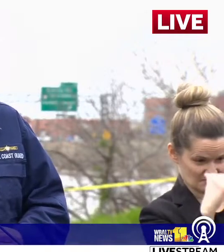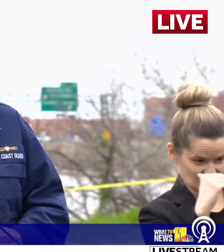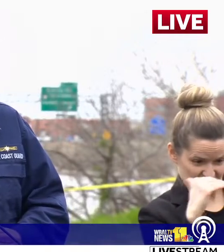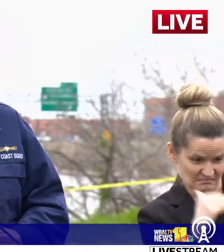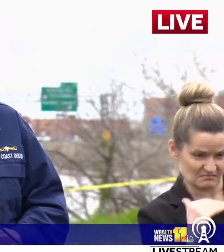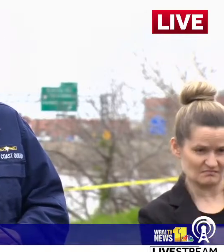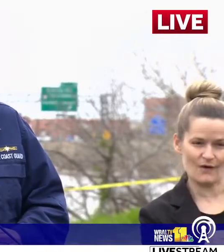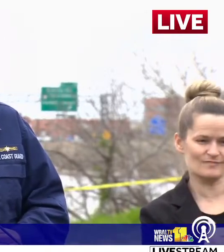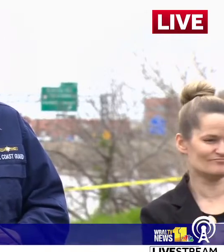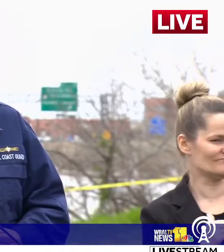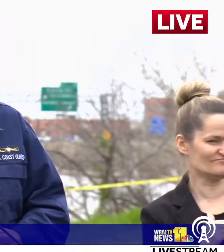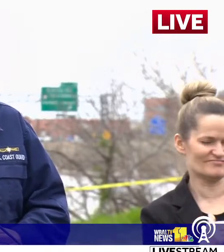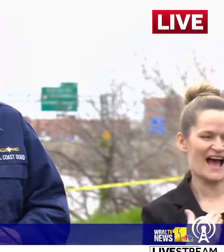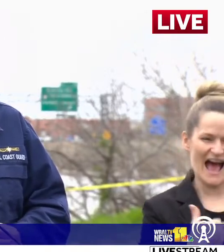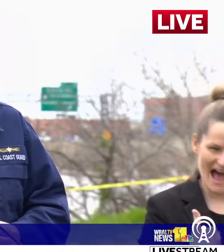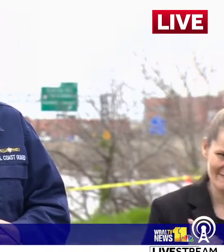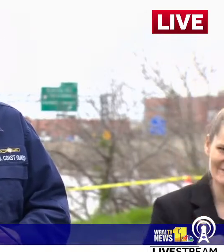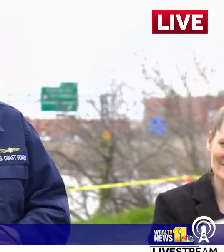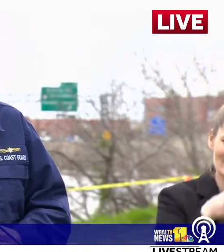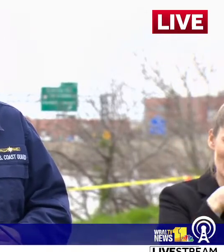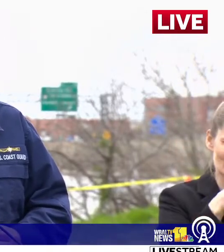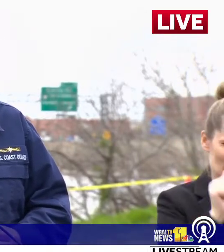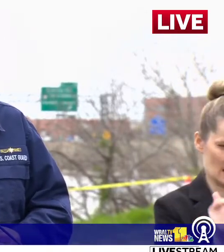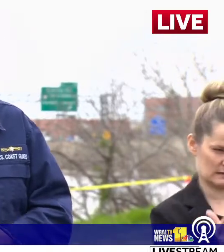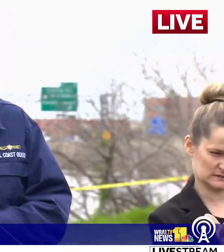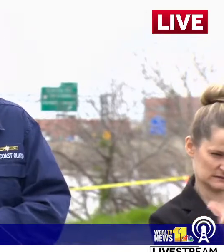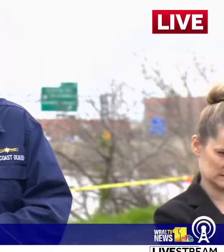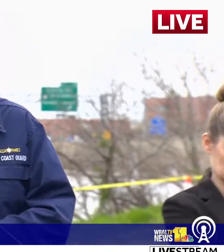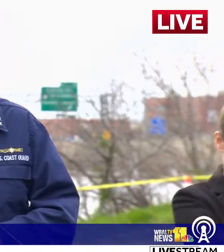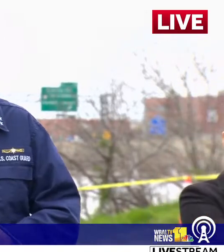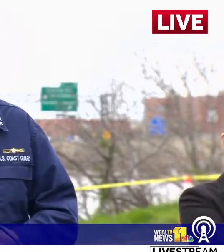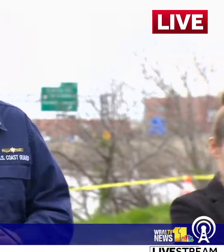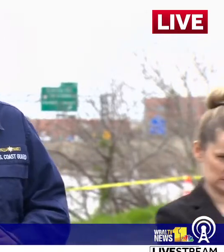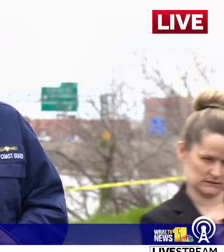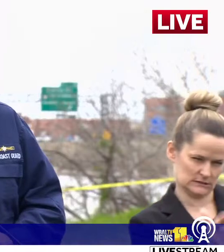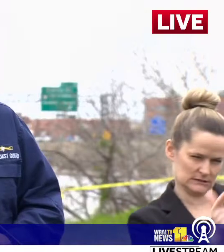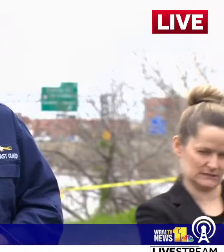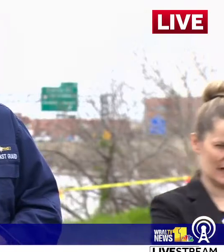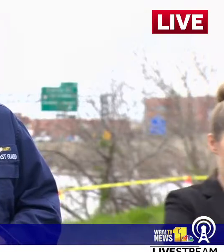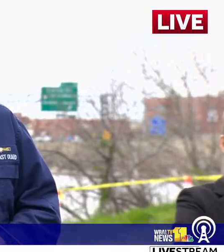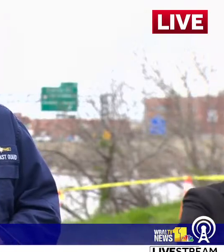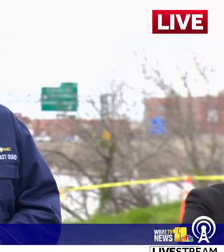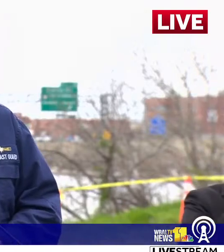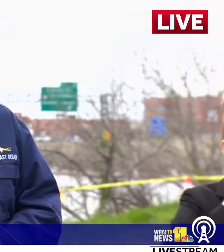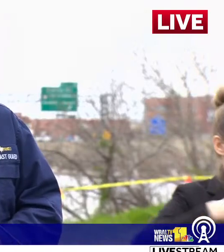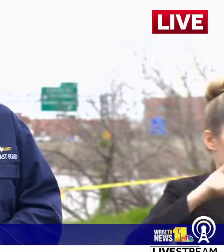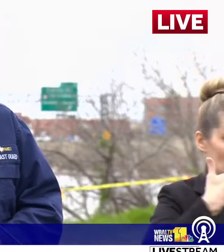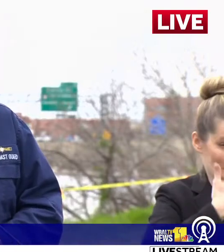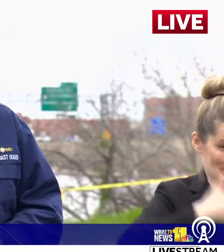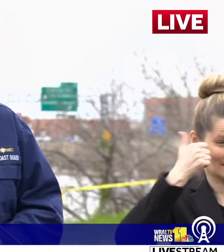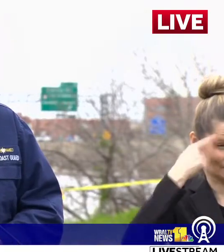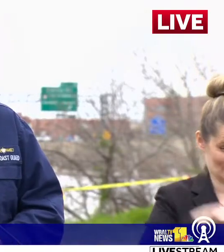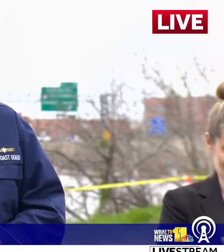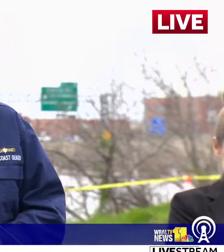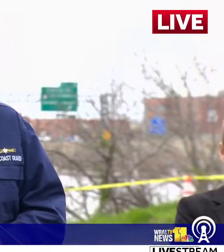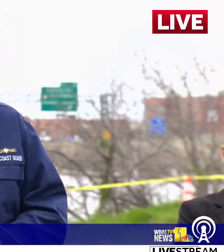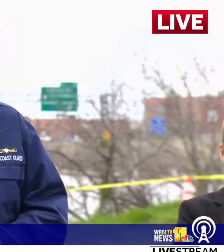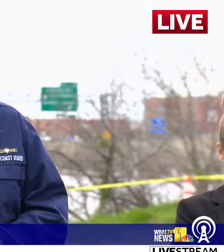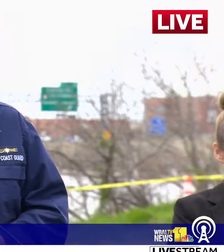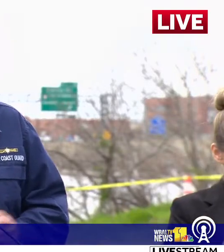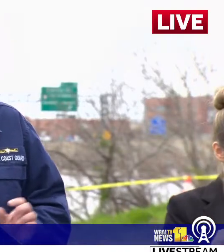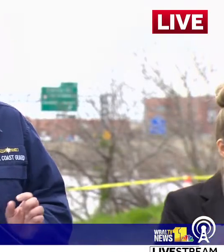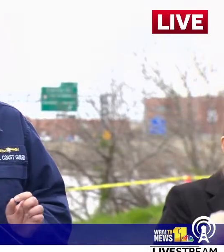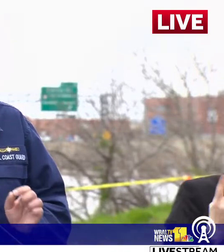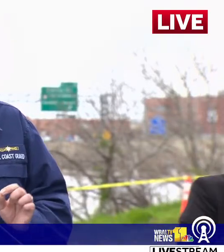are working really hard in that regard. And so I'm really proud to announce that the governor said we're going to conduct our first lift